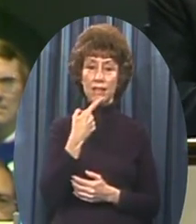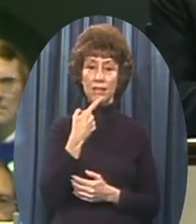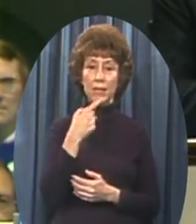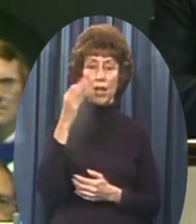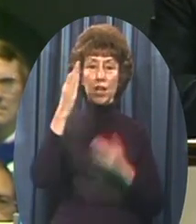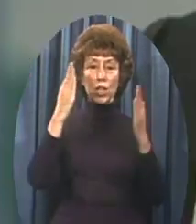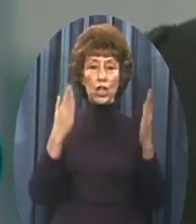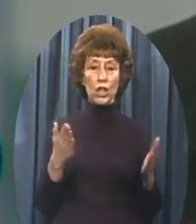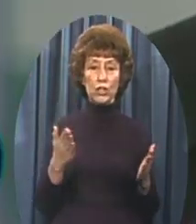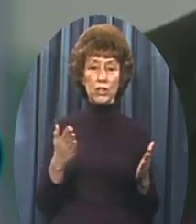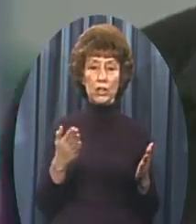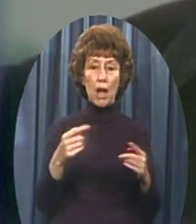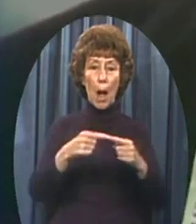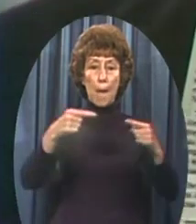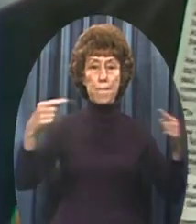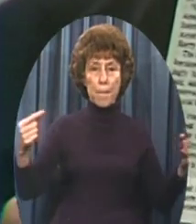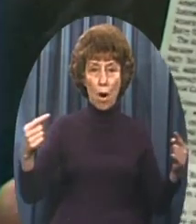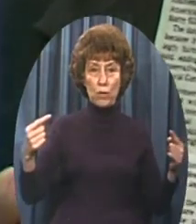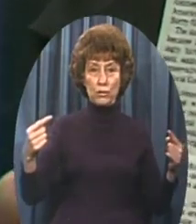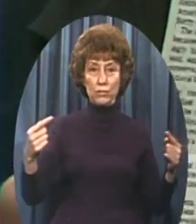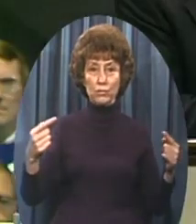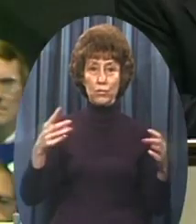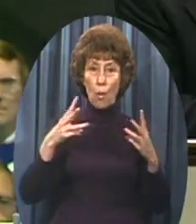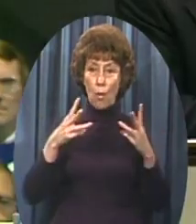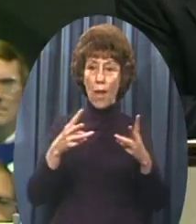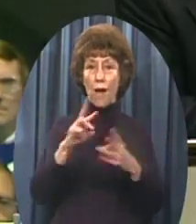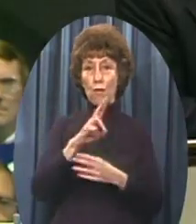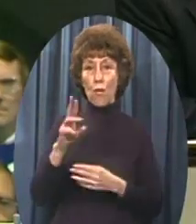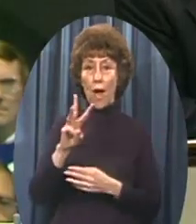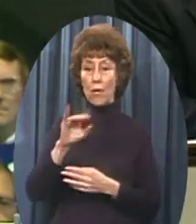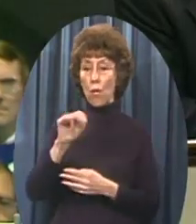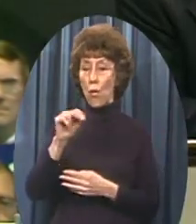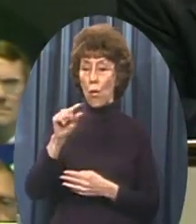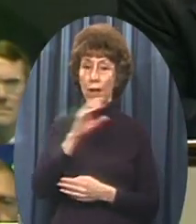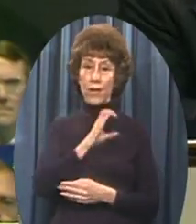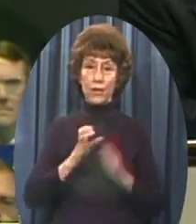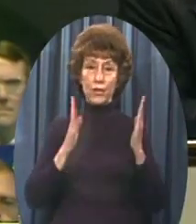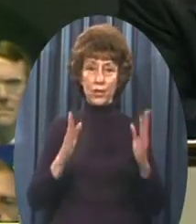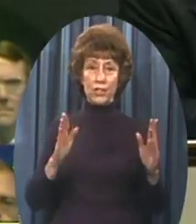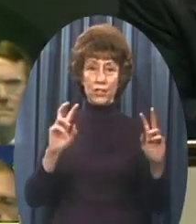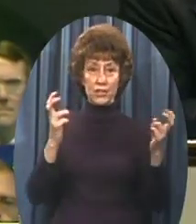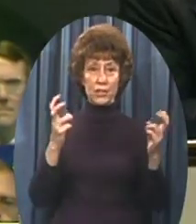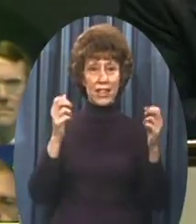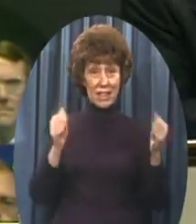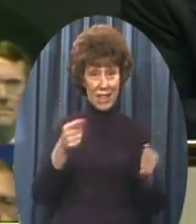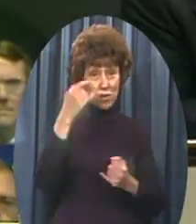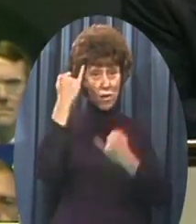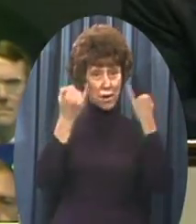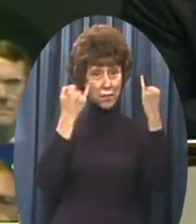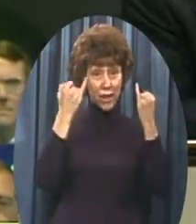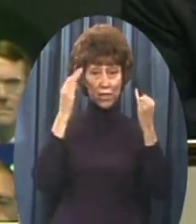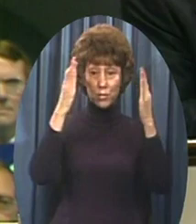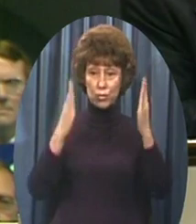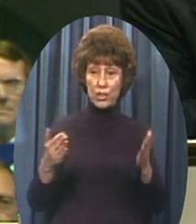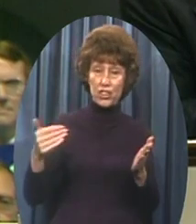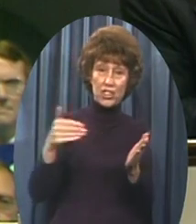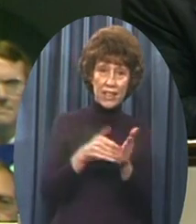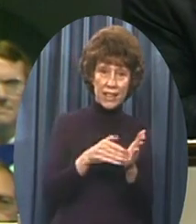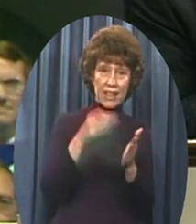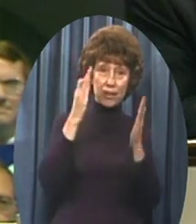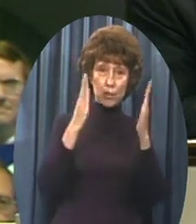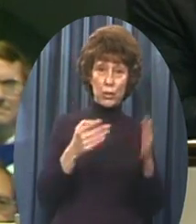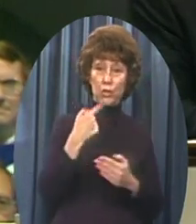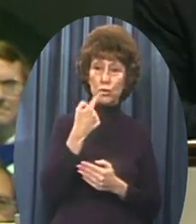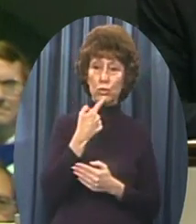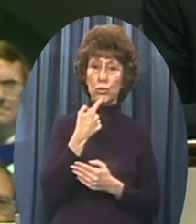right-wing Christians. Even some preachers have come out against us. Can you imagine preachers being against preachers who are speaking out against immorality? And yet here's